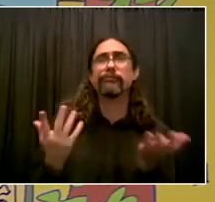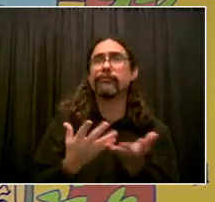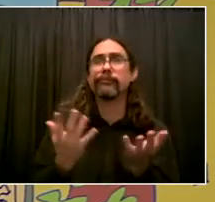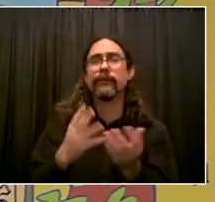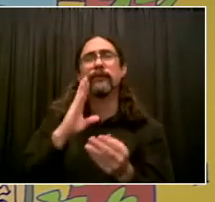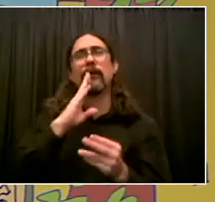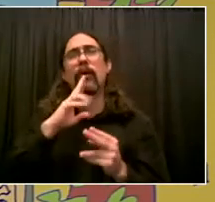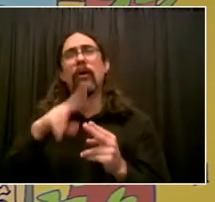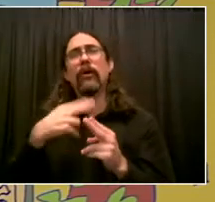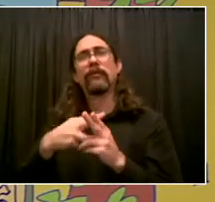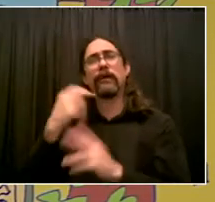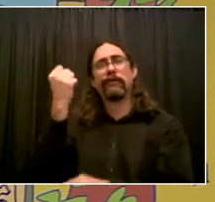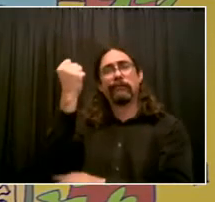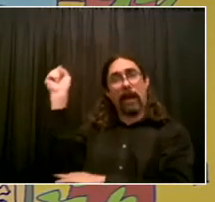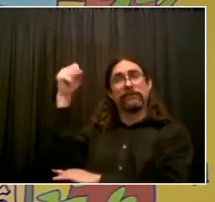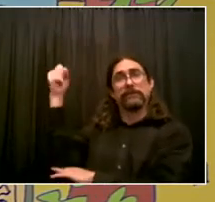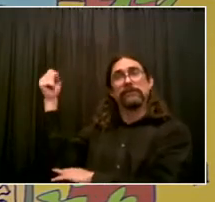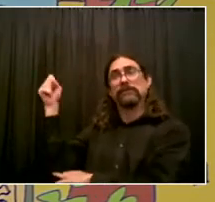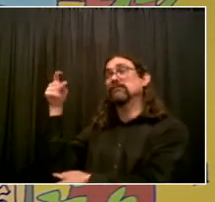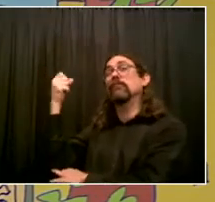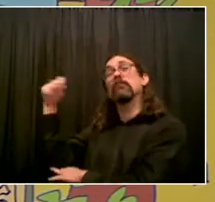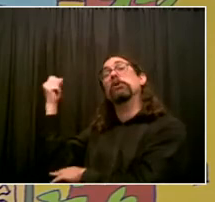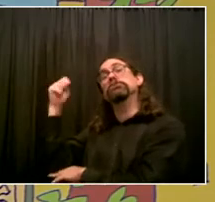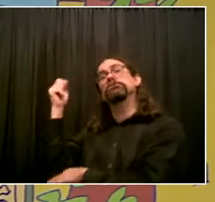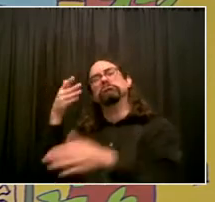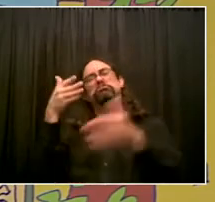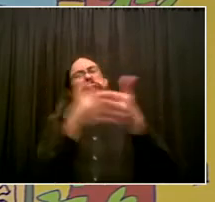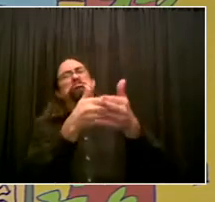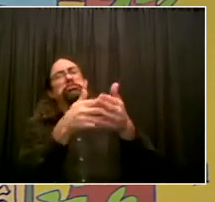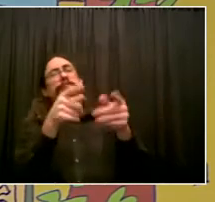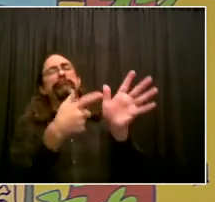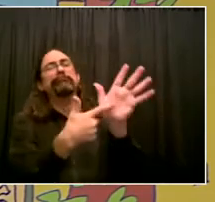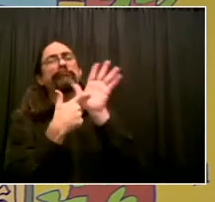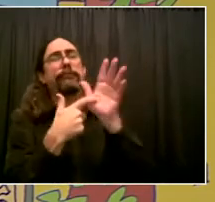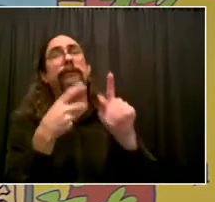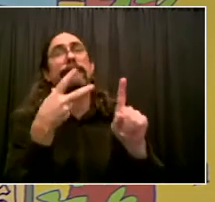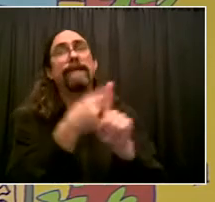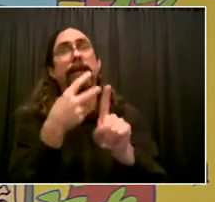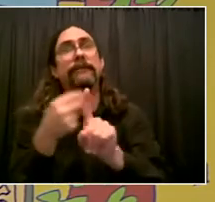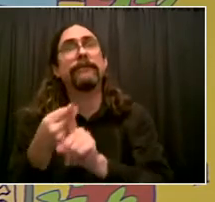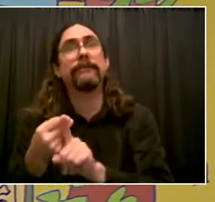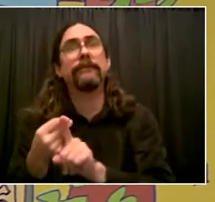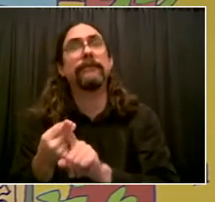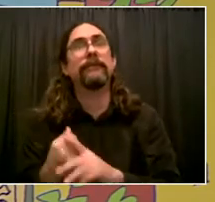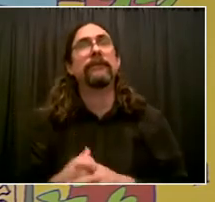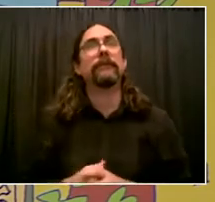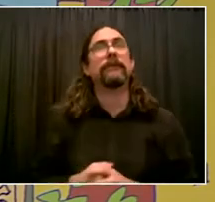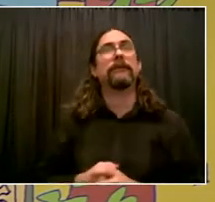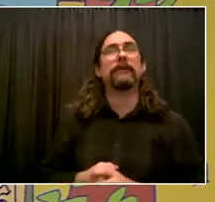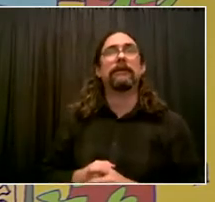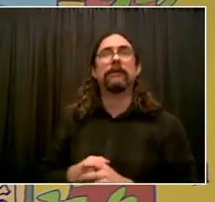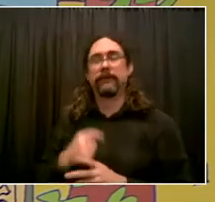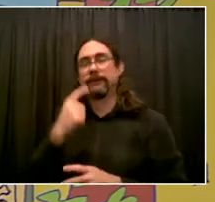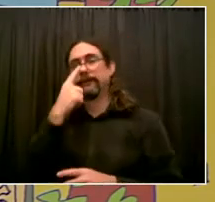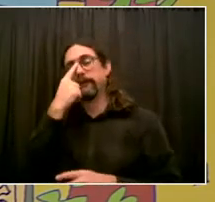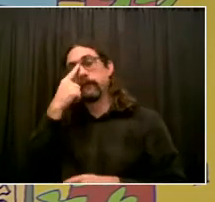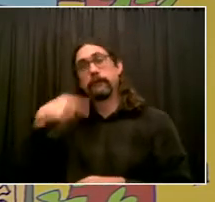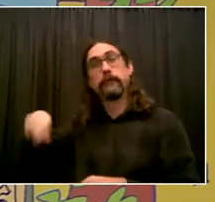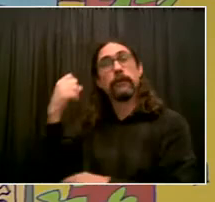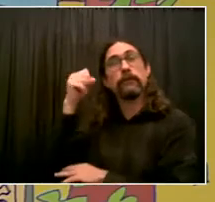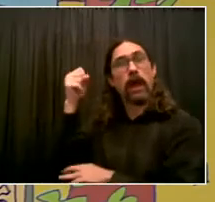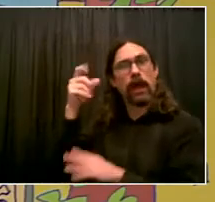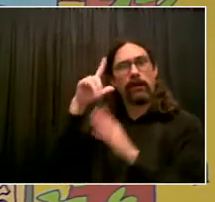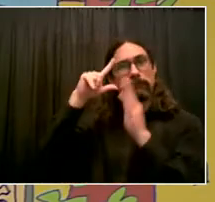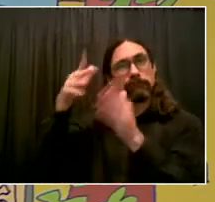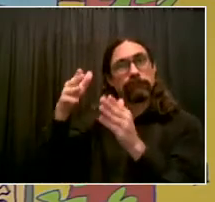around FDNY employees, many of whom are saying they intend to be at